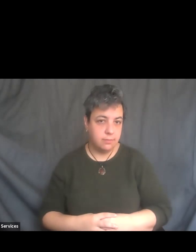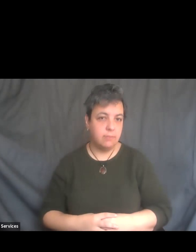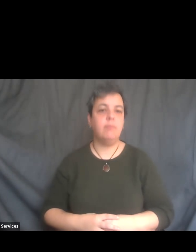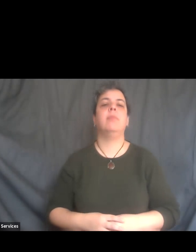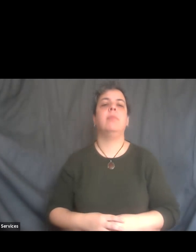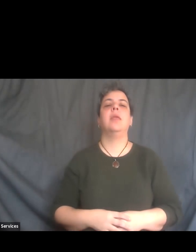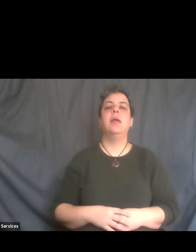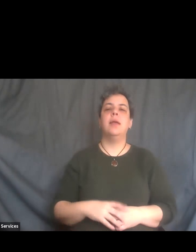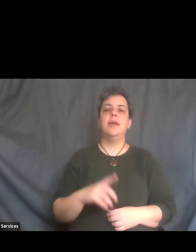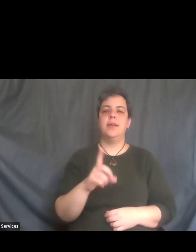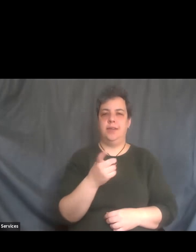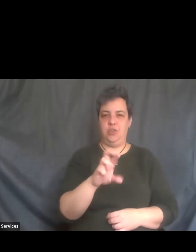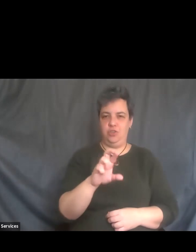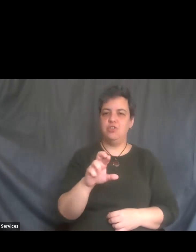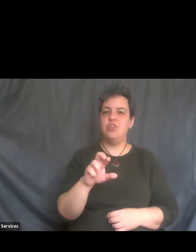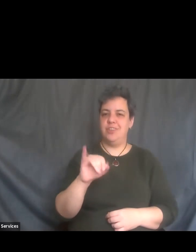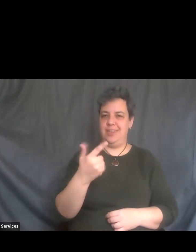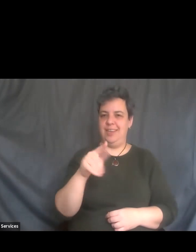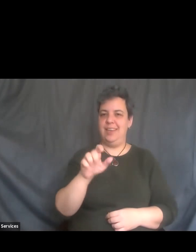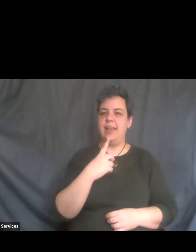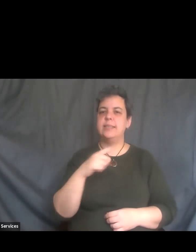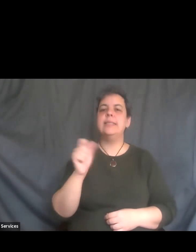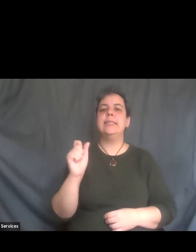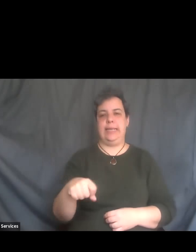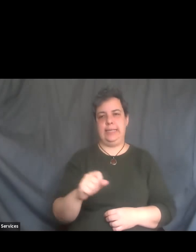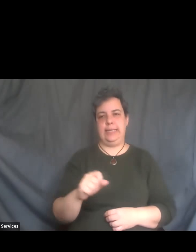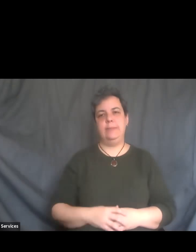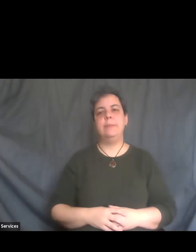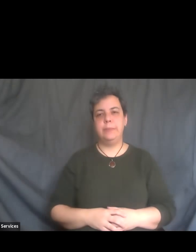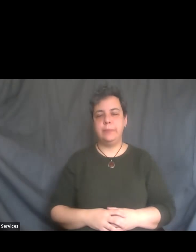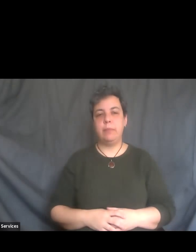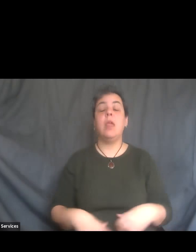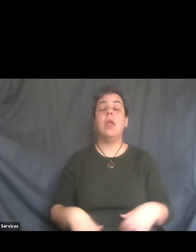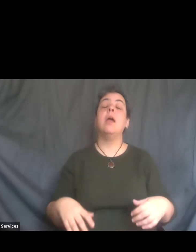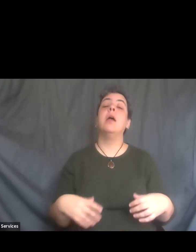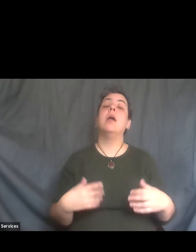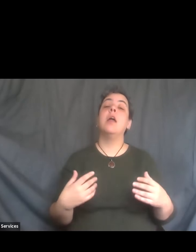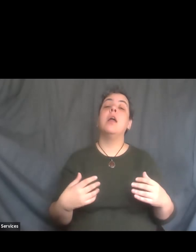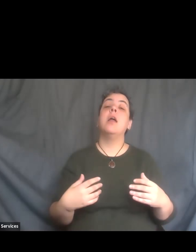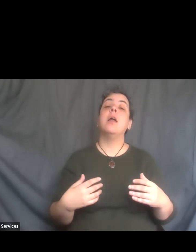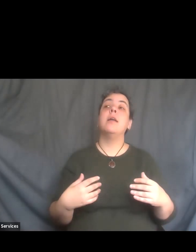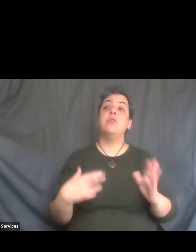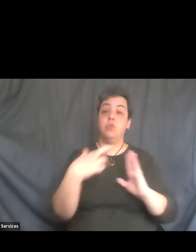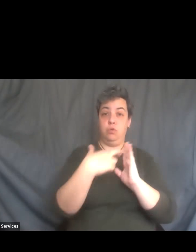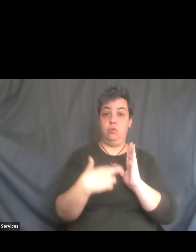Yes. So the protocol right now is if you get your first dose, we want to make